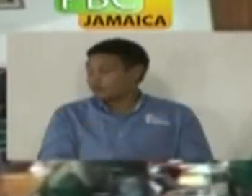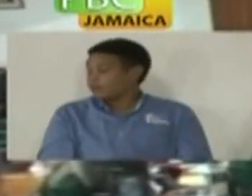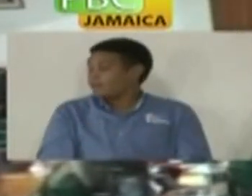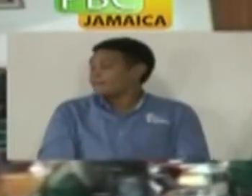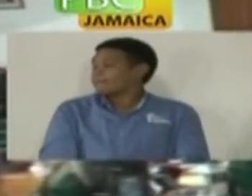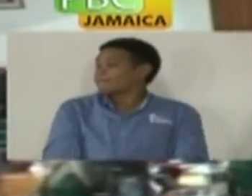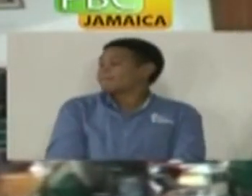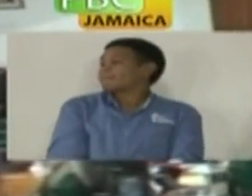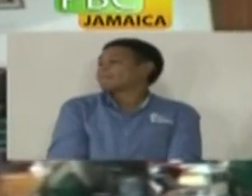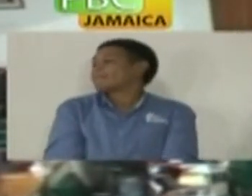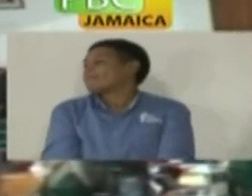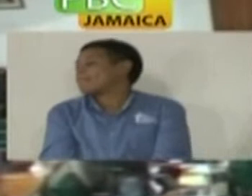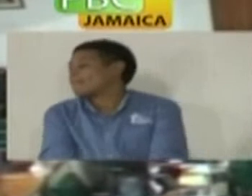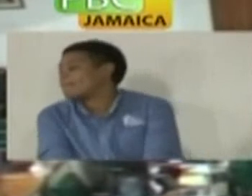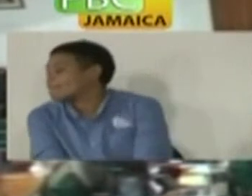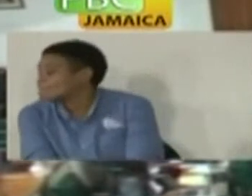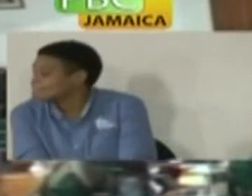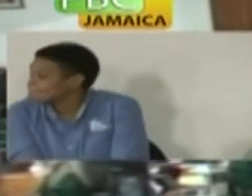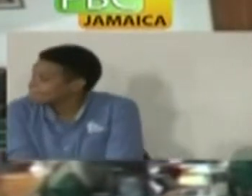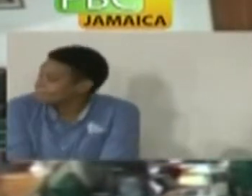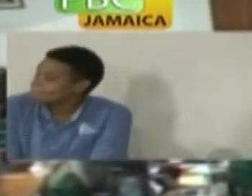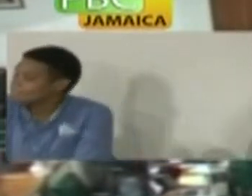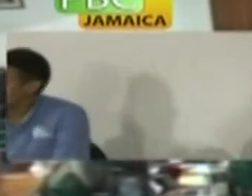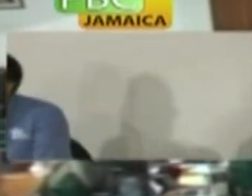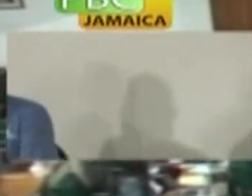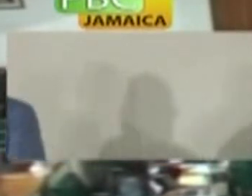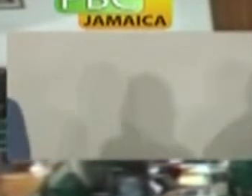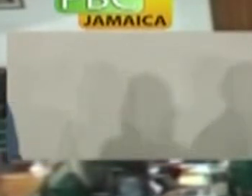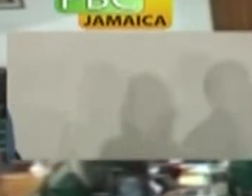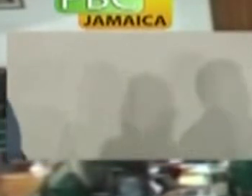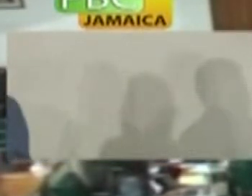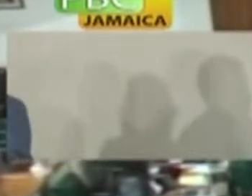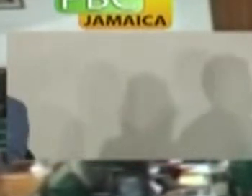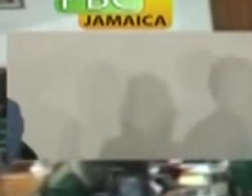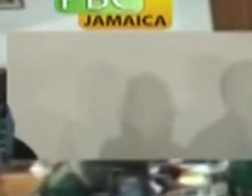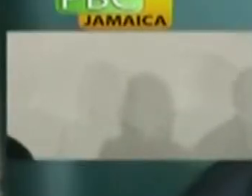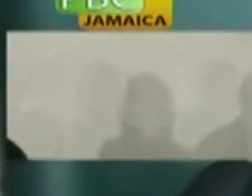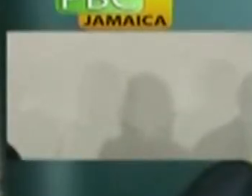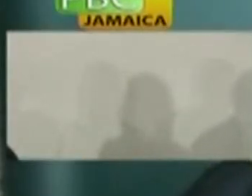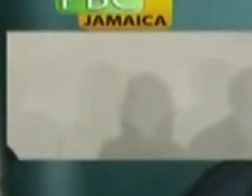whole Senate to consider the bill clause by clause.